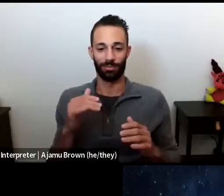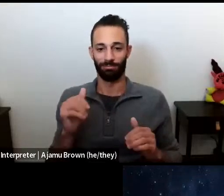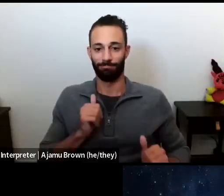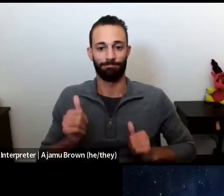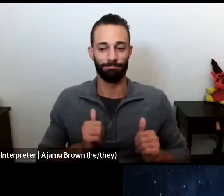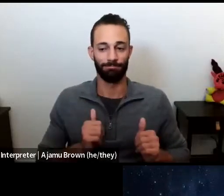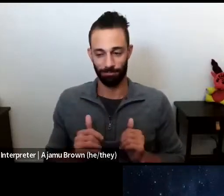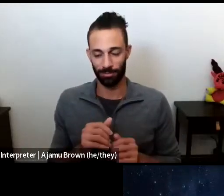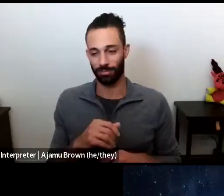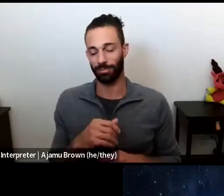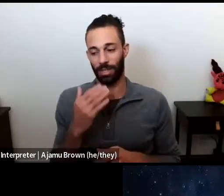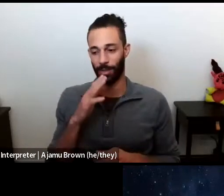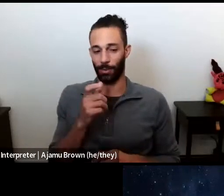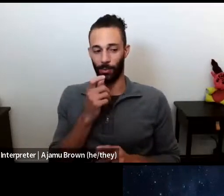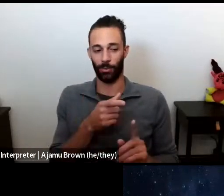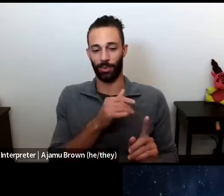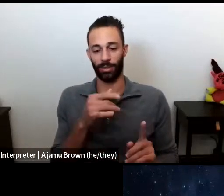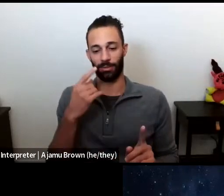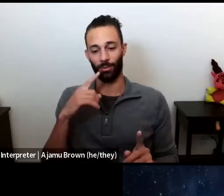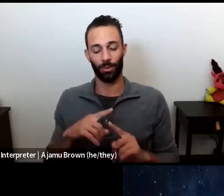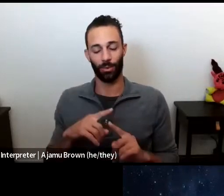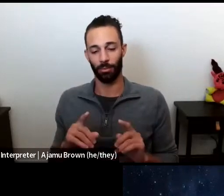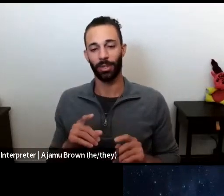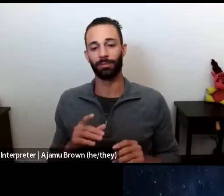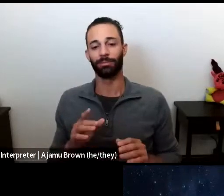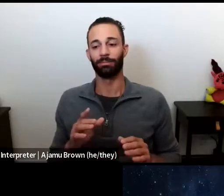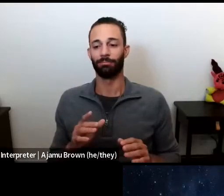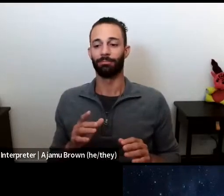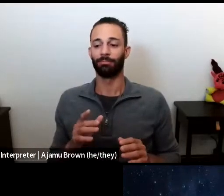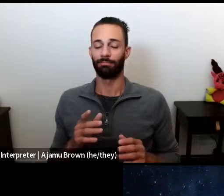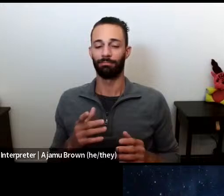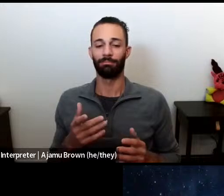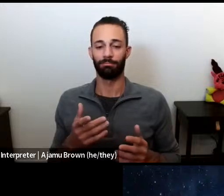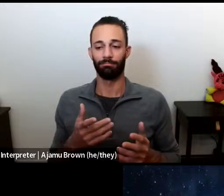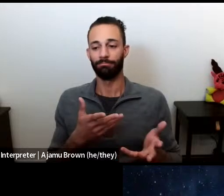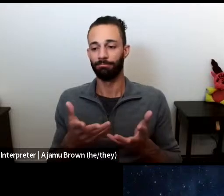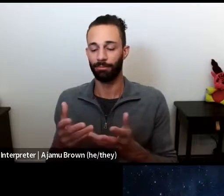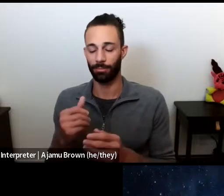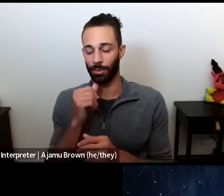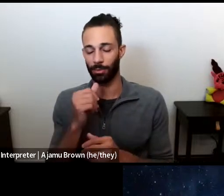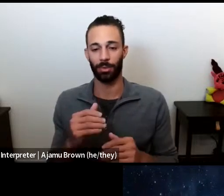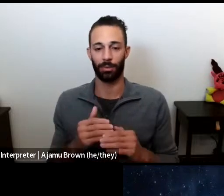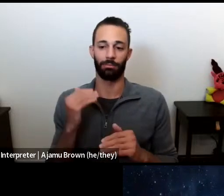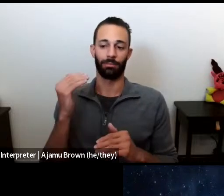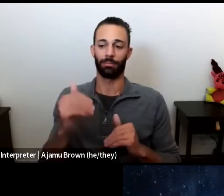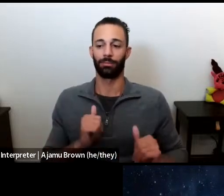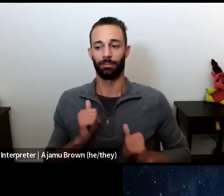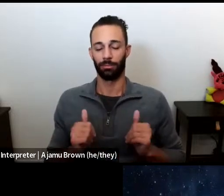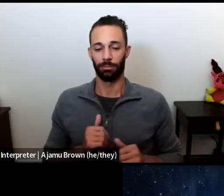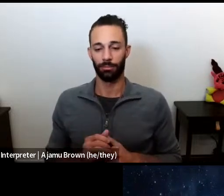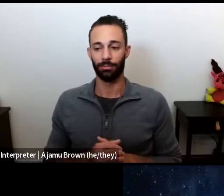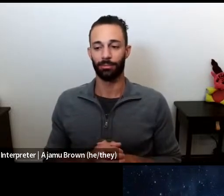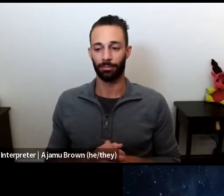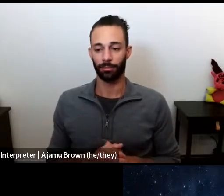know who that's for. Okay. So the medicine.